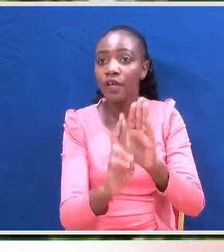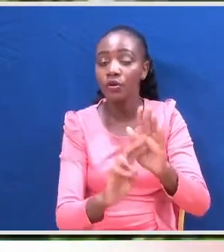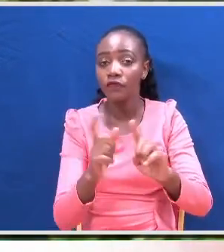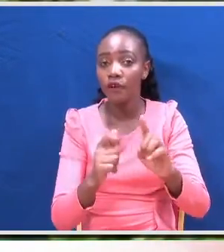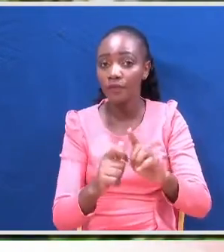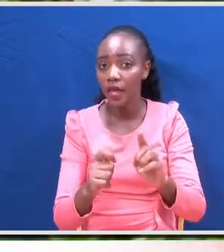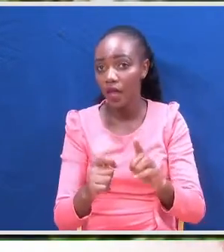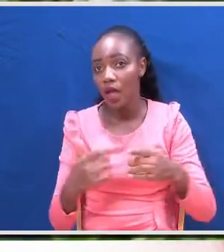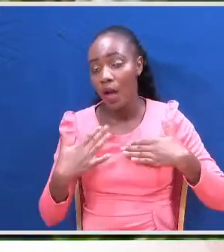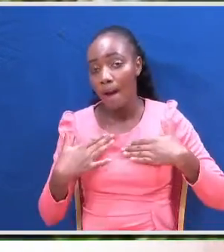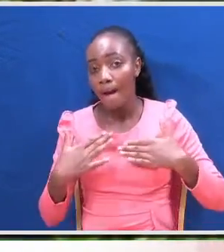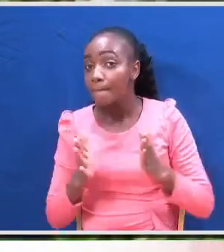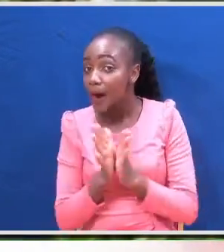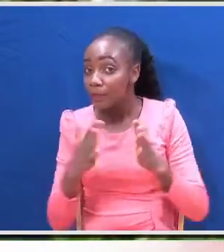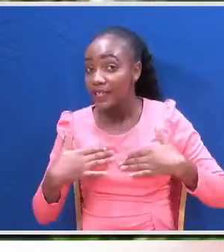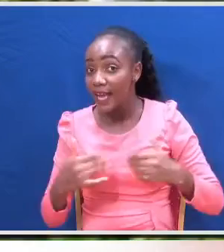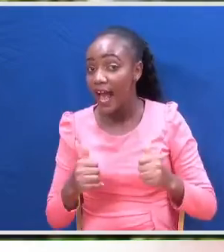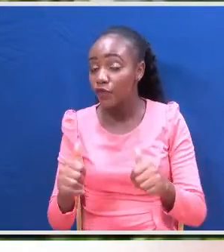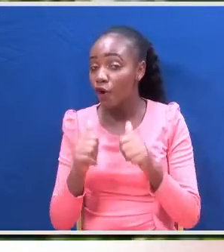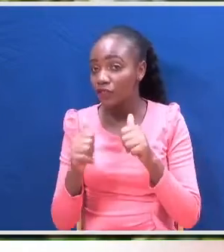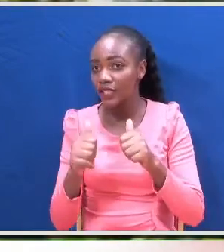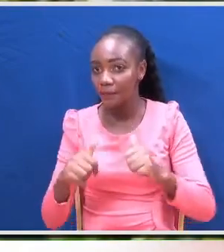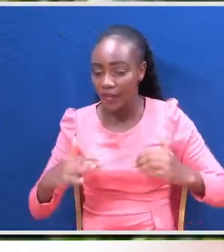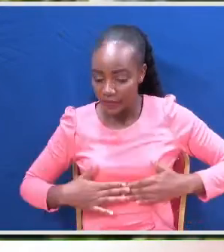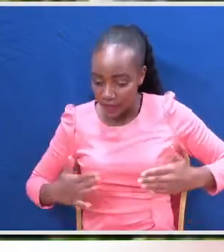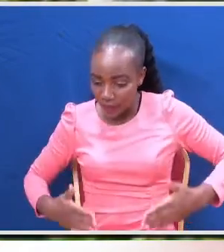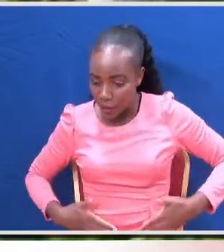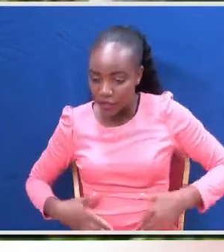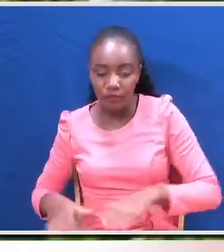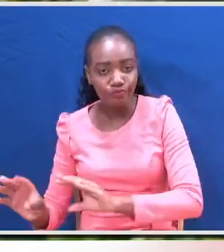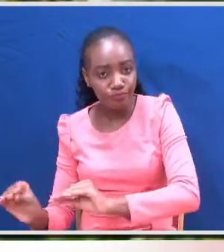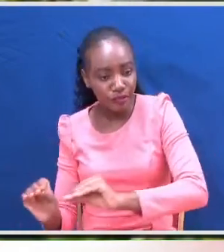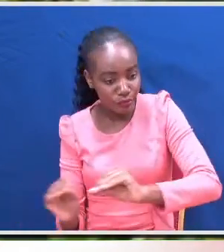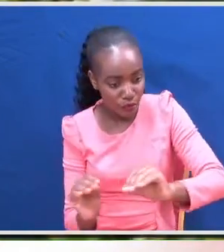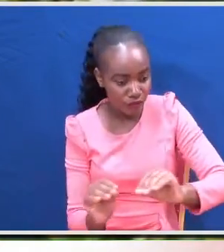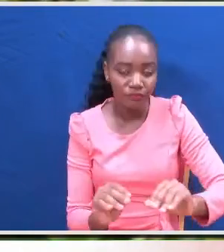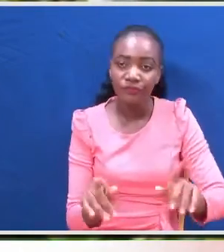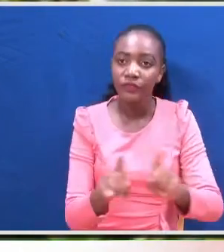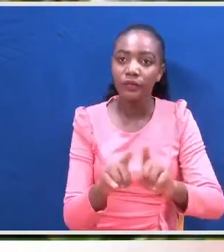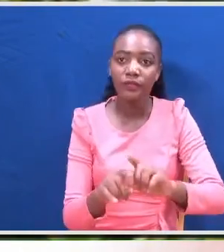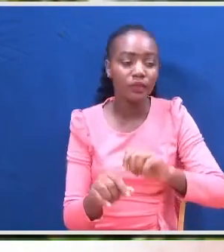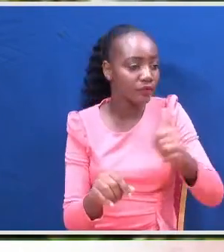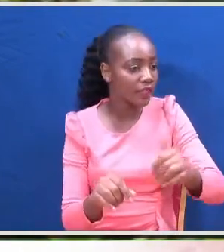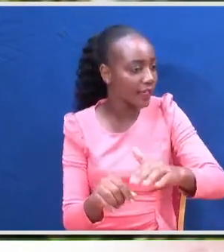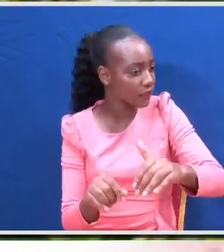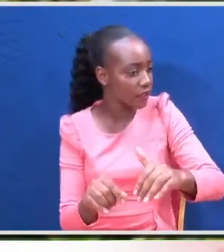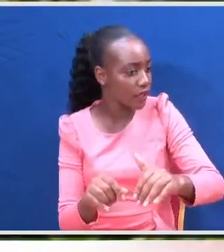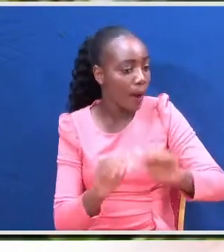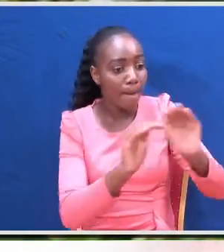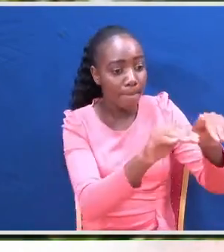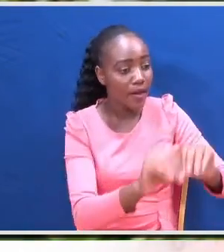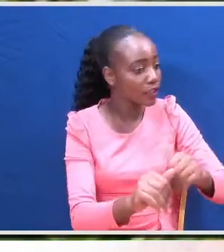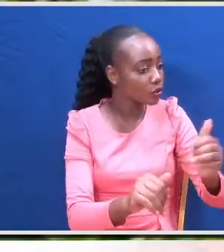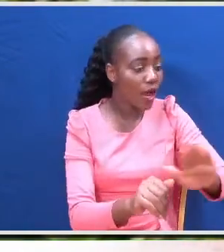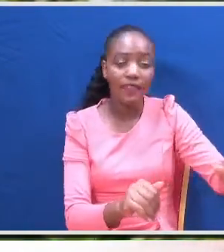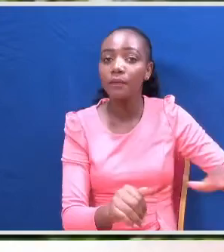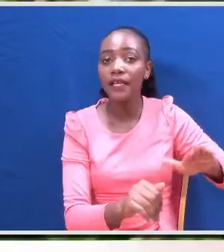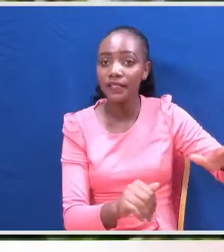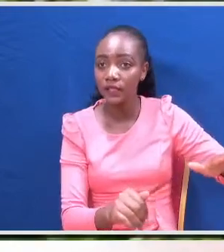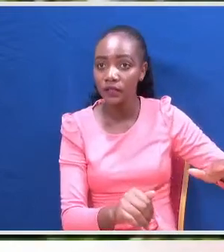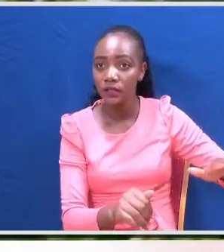officer that the body be removed and be taken to an alternative suitable